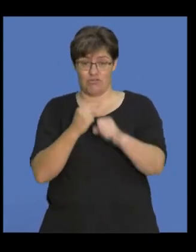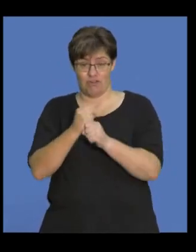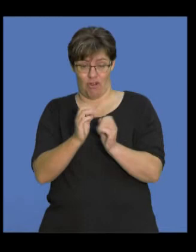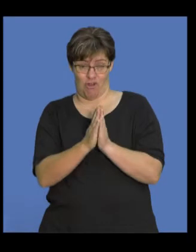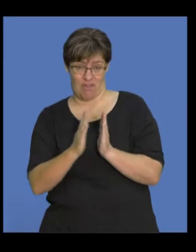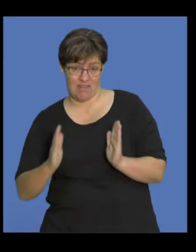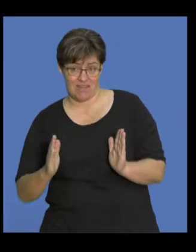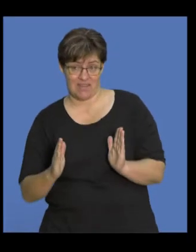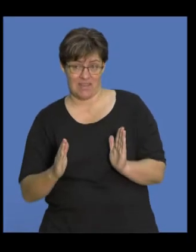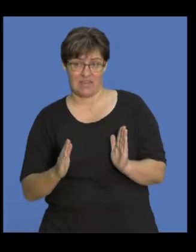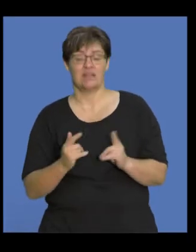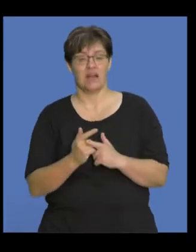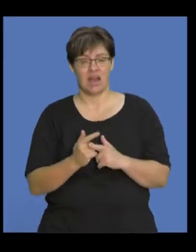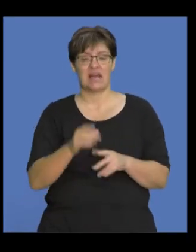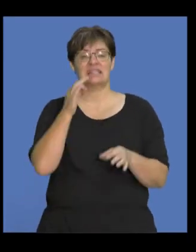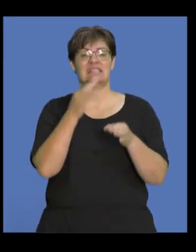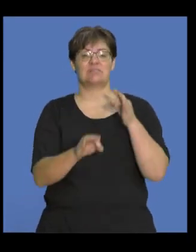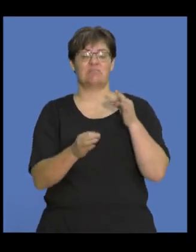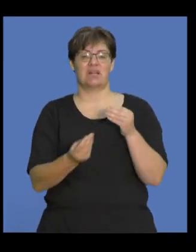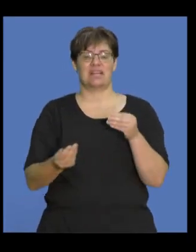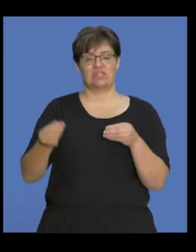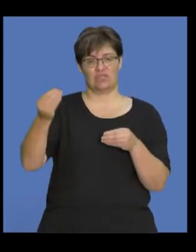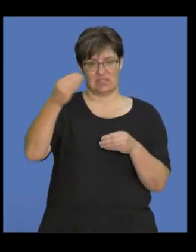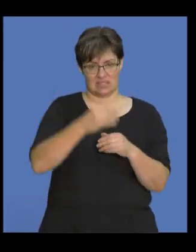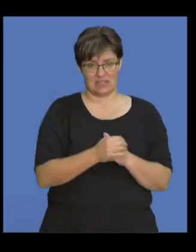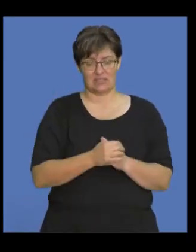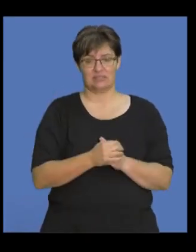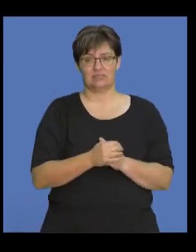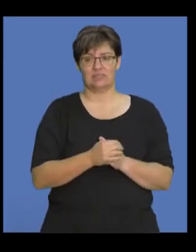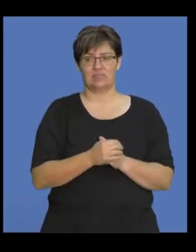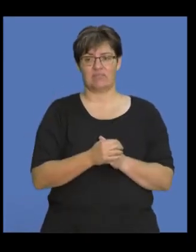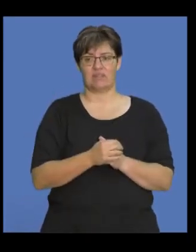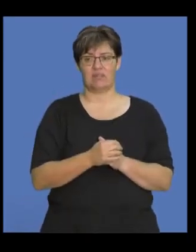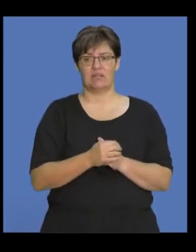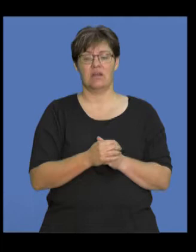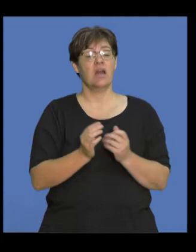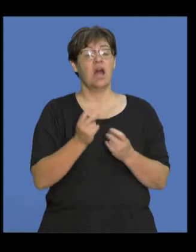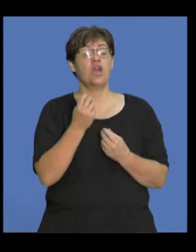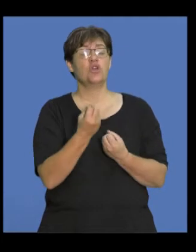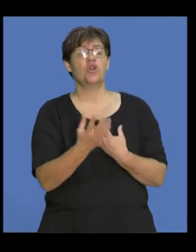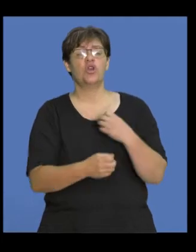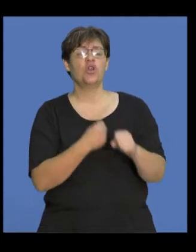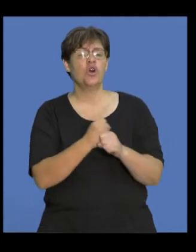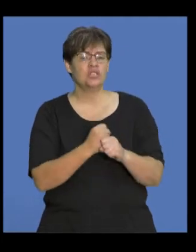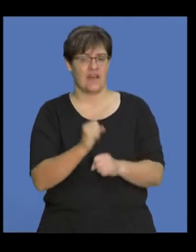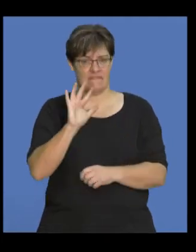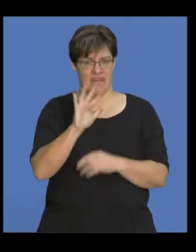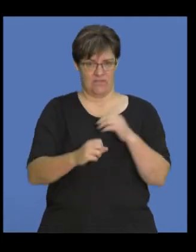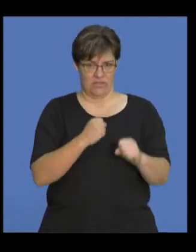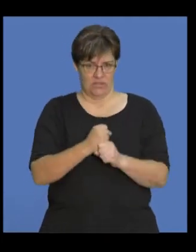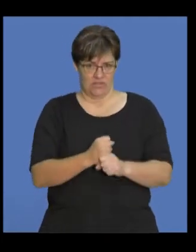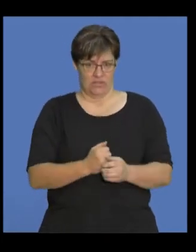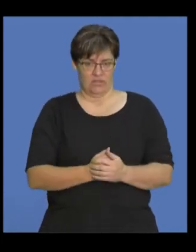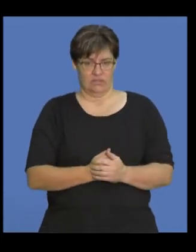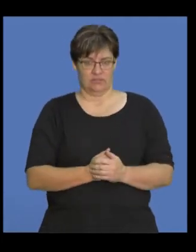this is on a simple interest. I will just say SI there. And the number of years is 5 years. Now,